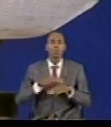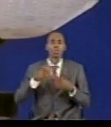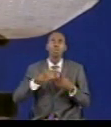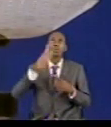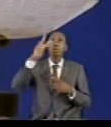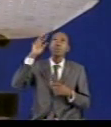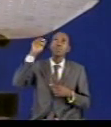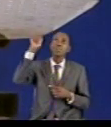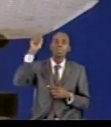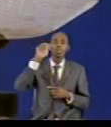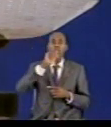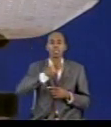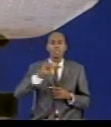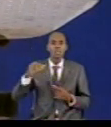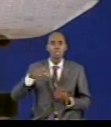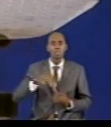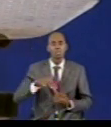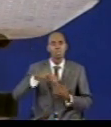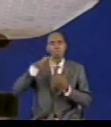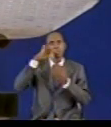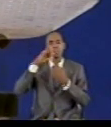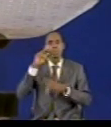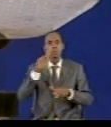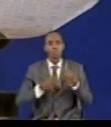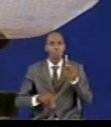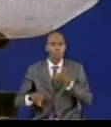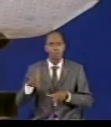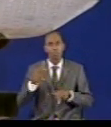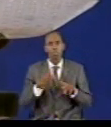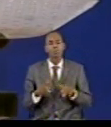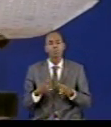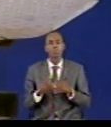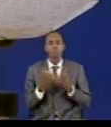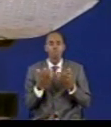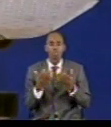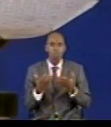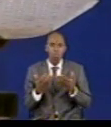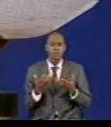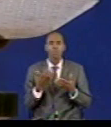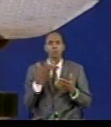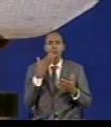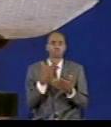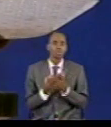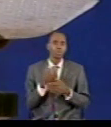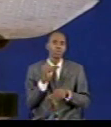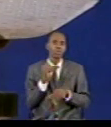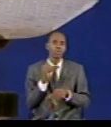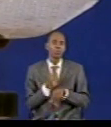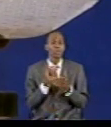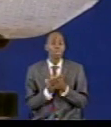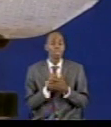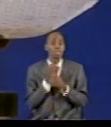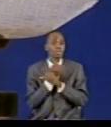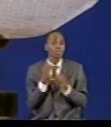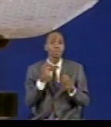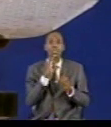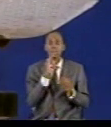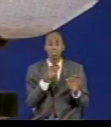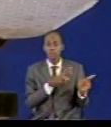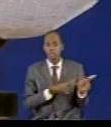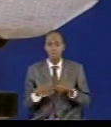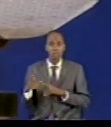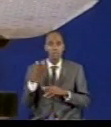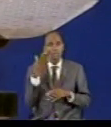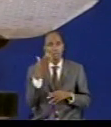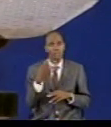a peculiar people, zealous of good works. That salvation is available for godliness,